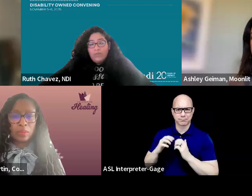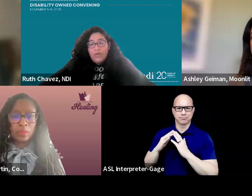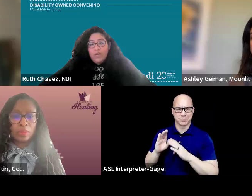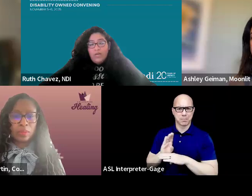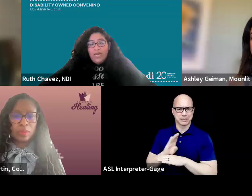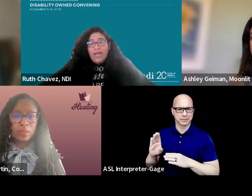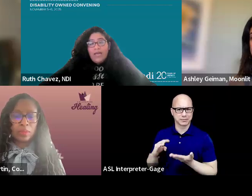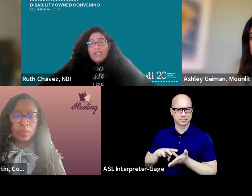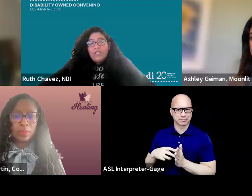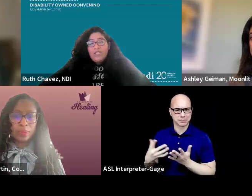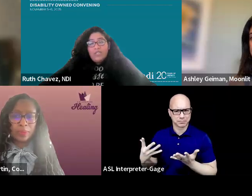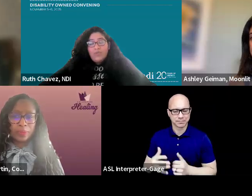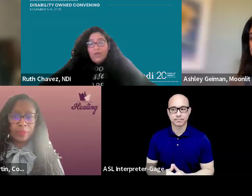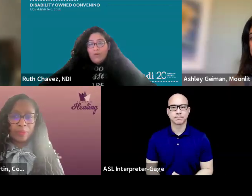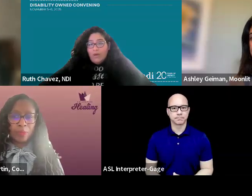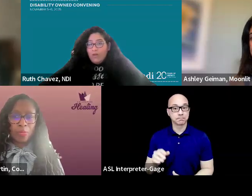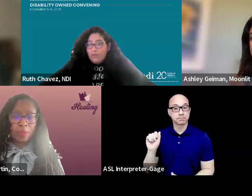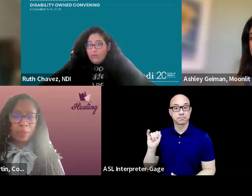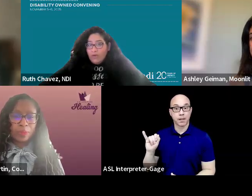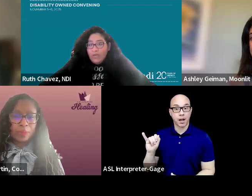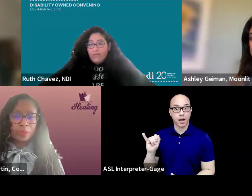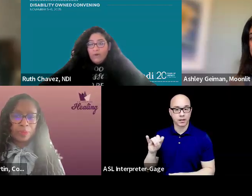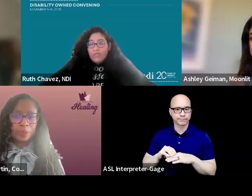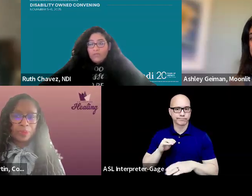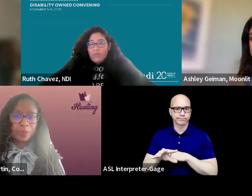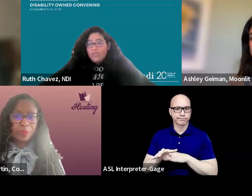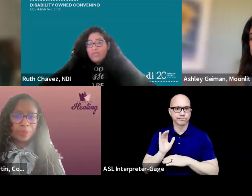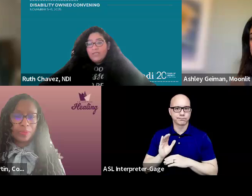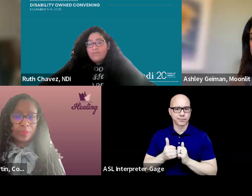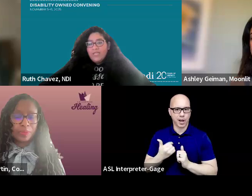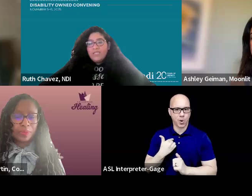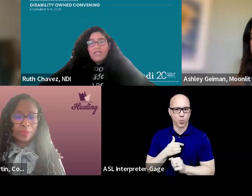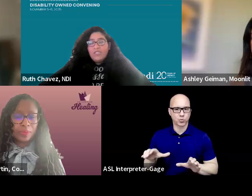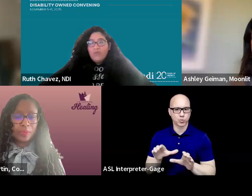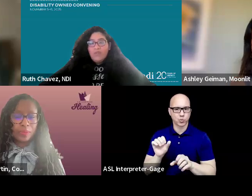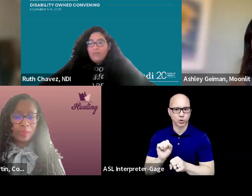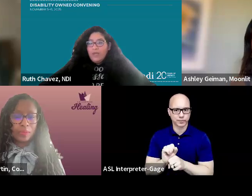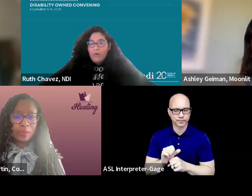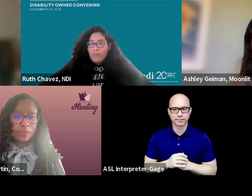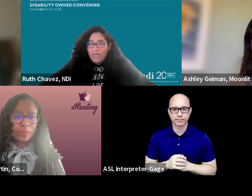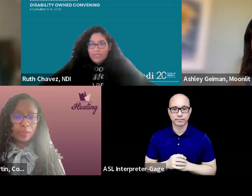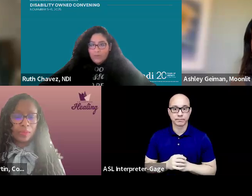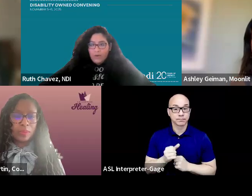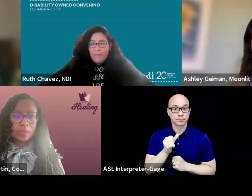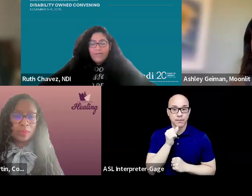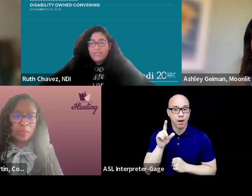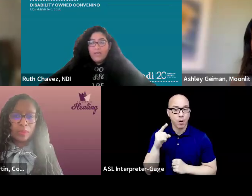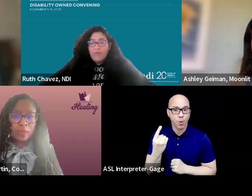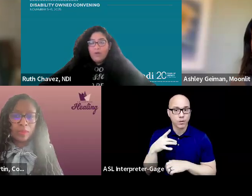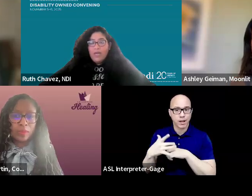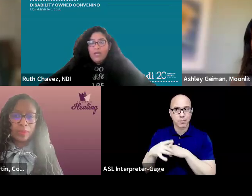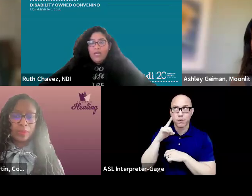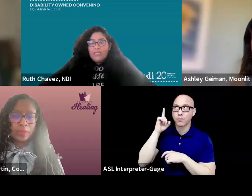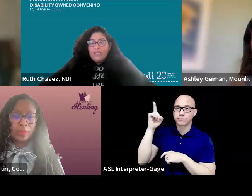business owner? AI is changing the way we all do work for our small business. It's not just for the big corporations or